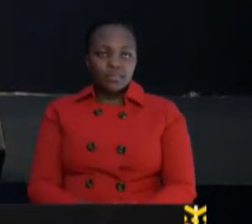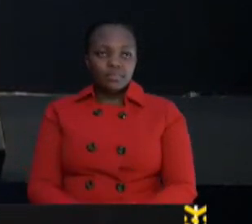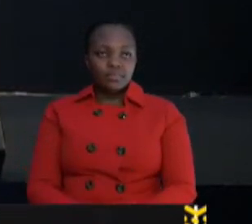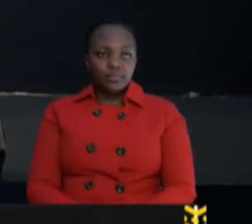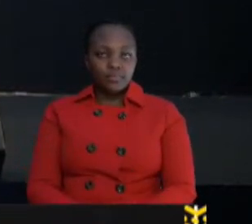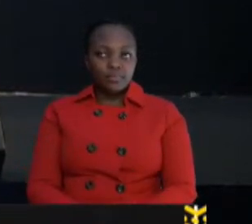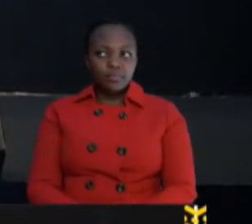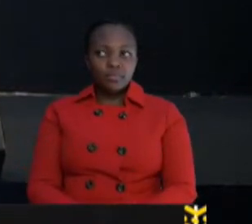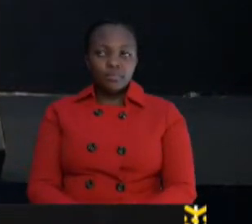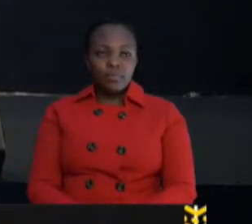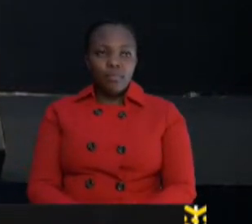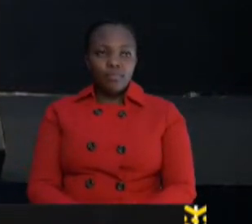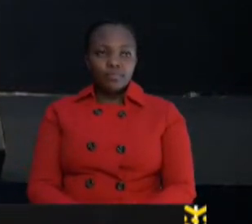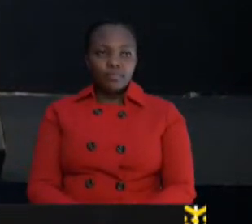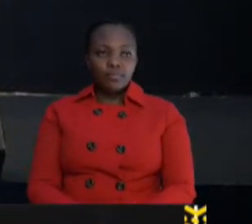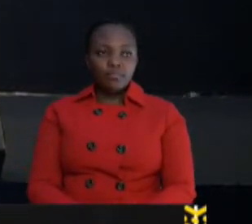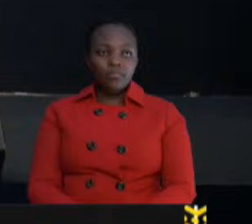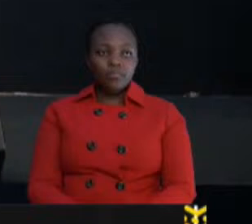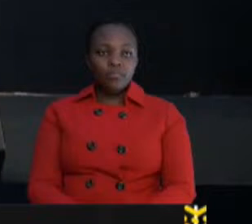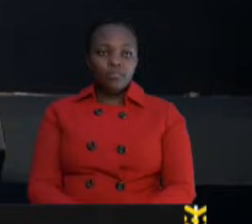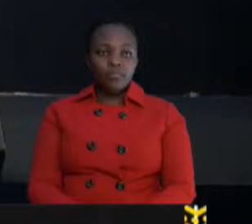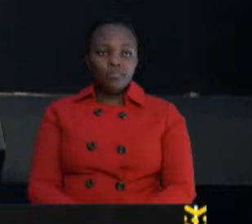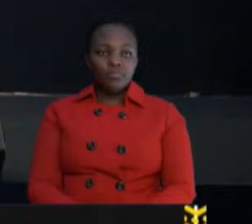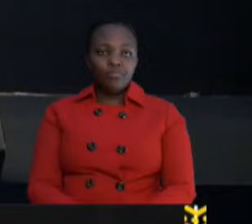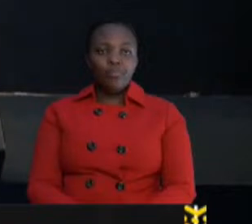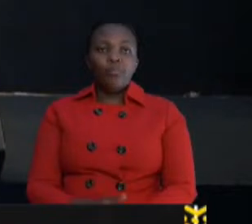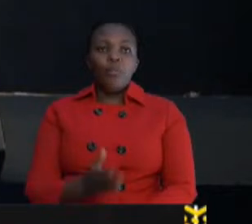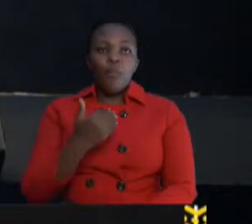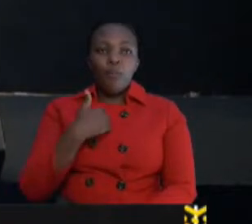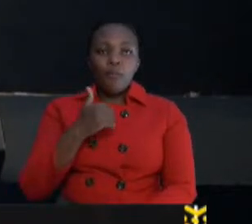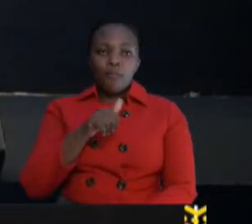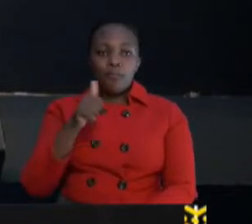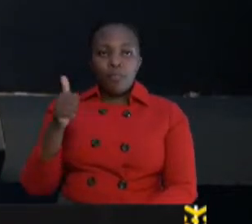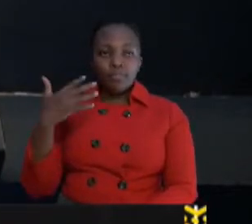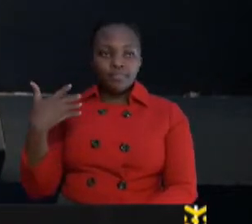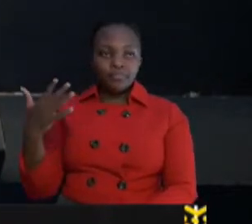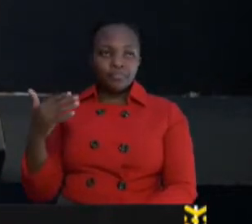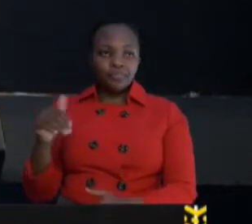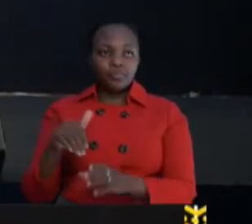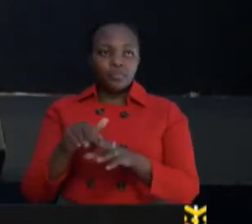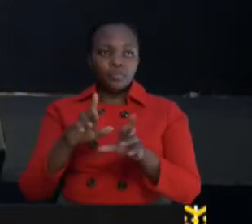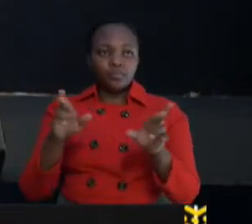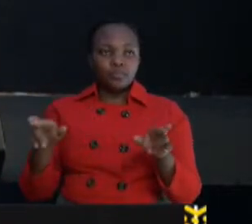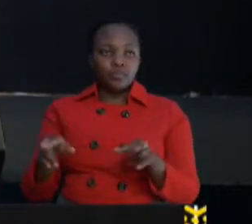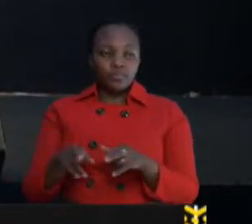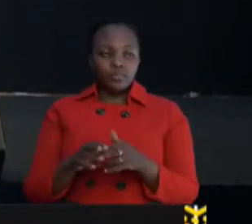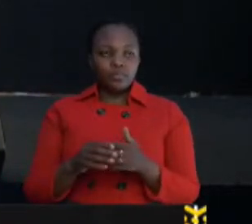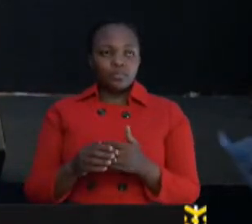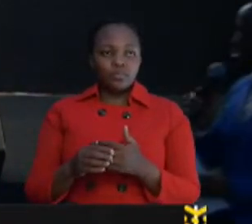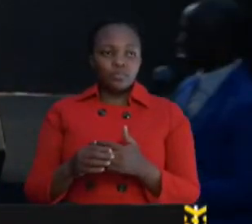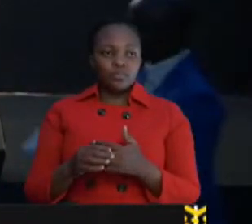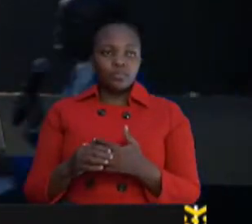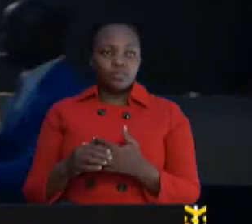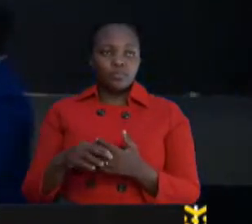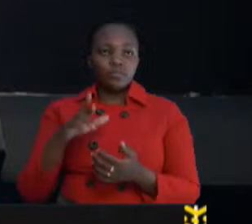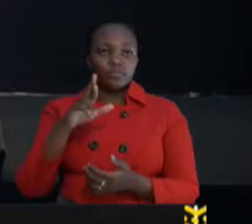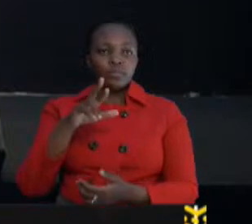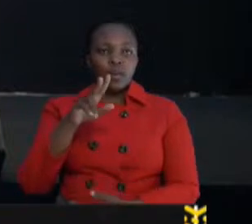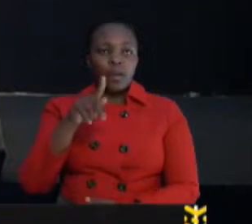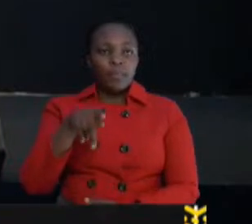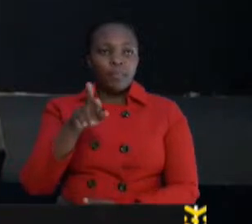So we'll do both of those questions quickly as we wrap up. There was another hand this side of the room. Primrose, you're already on